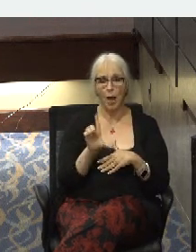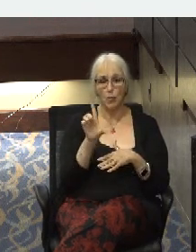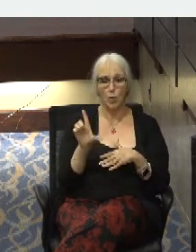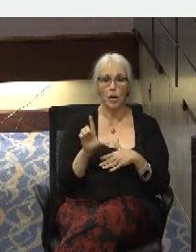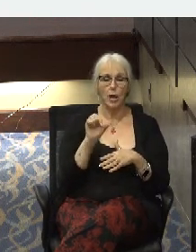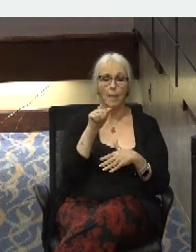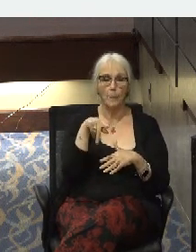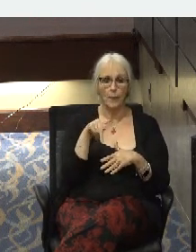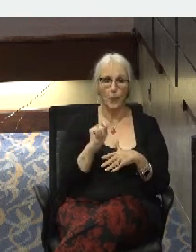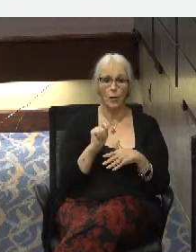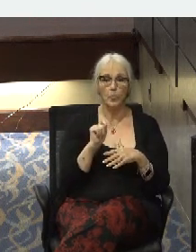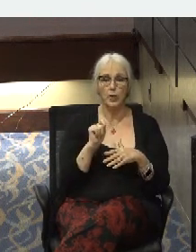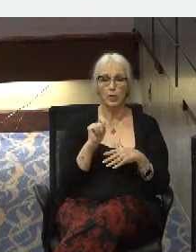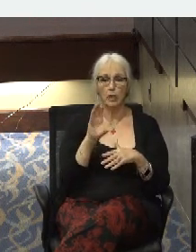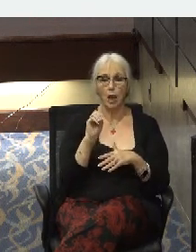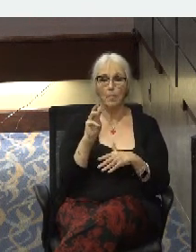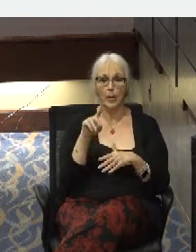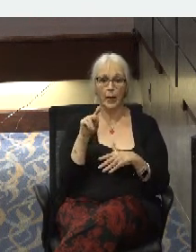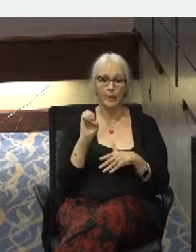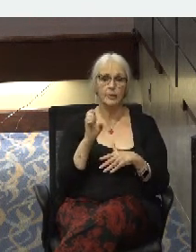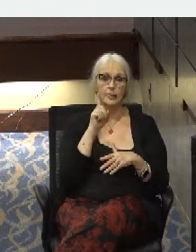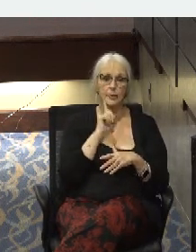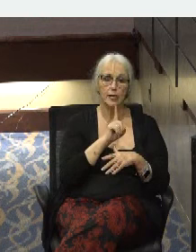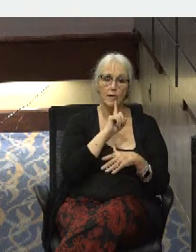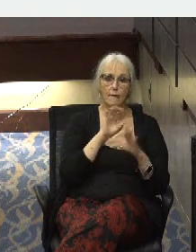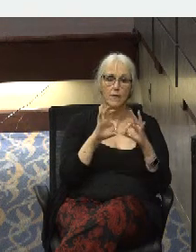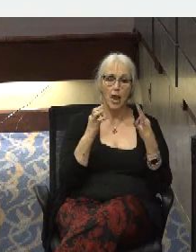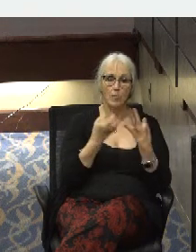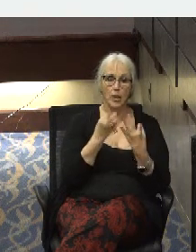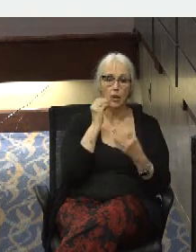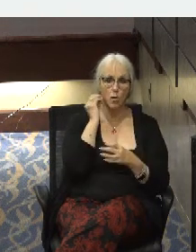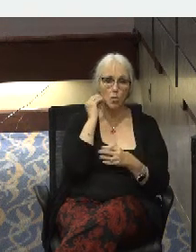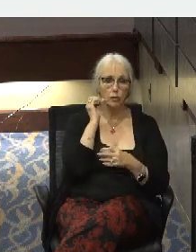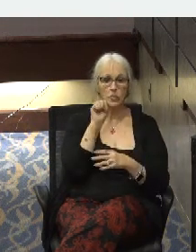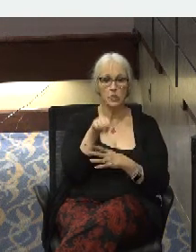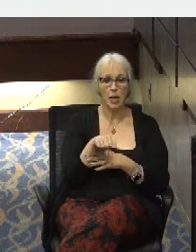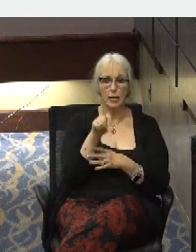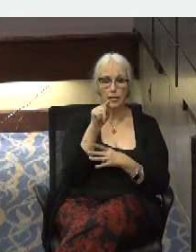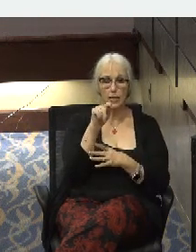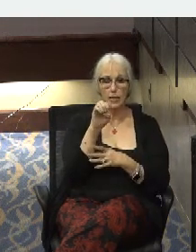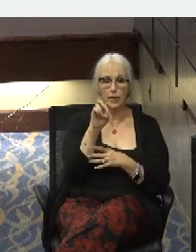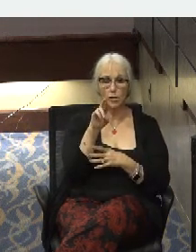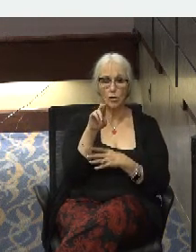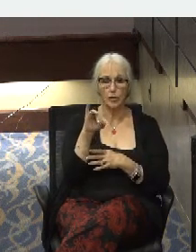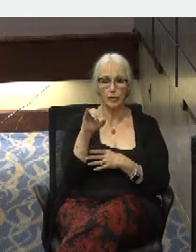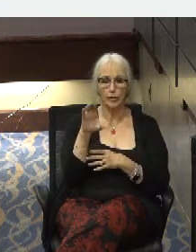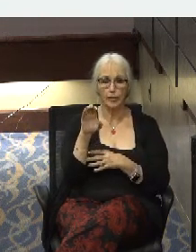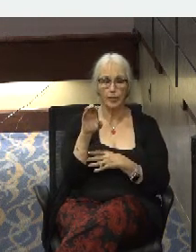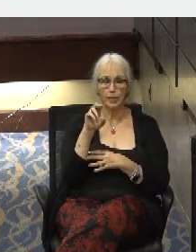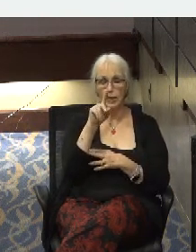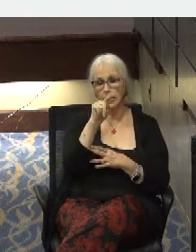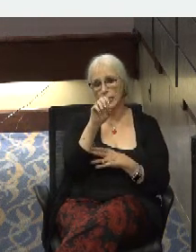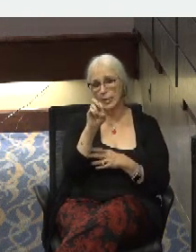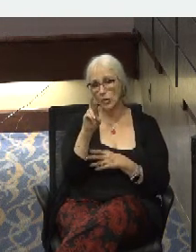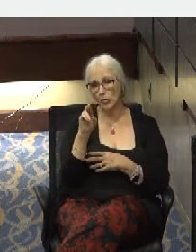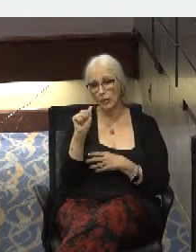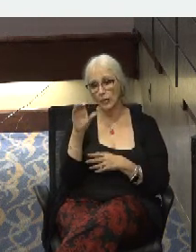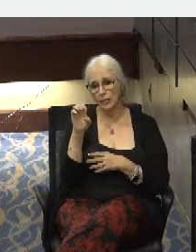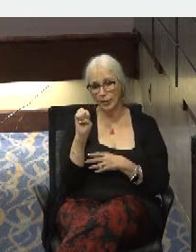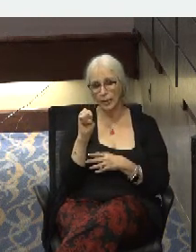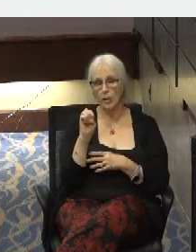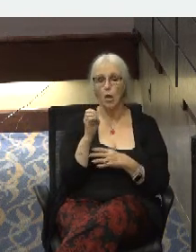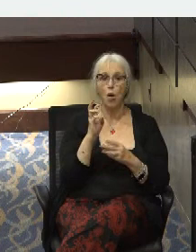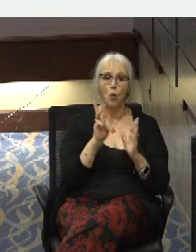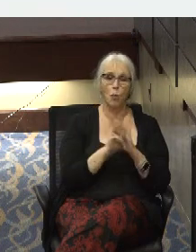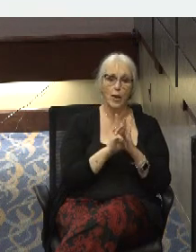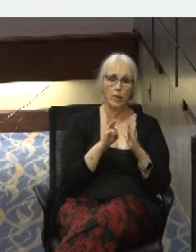Complex, and single-family dwellings. South Terrace, which is also a Waco Housing Authority property,